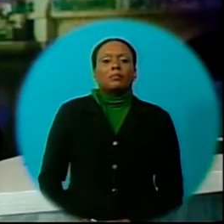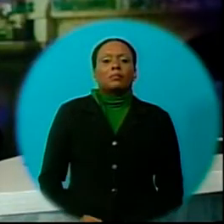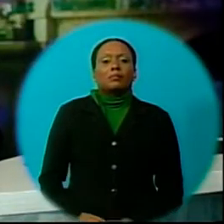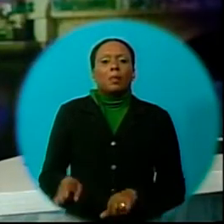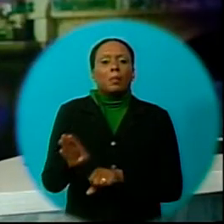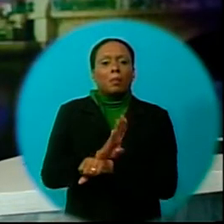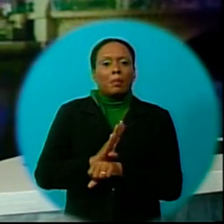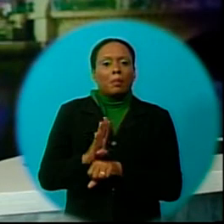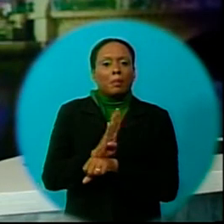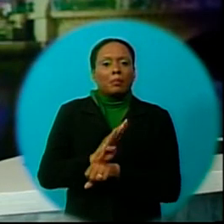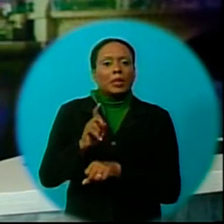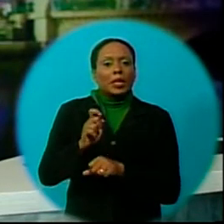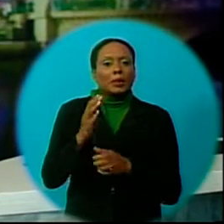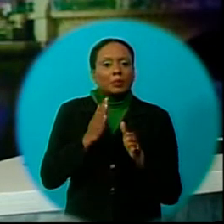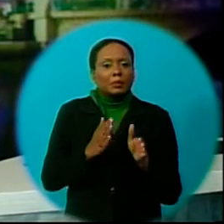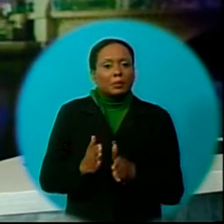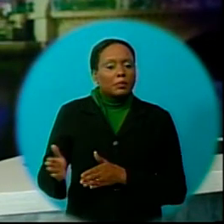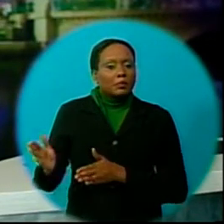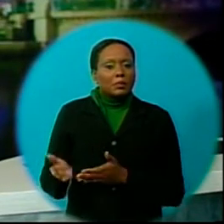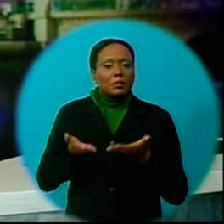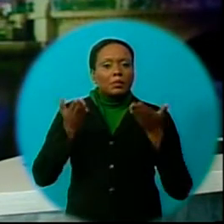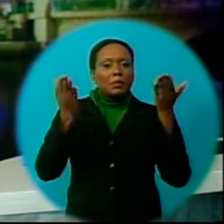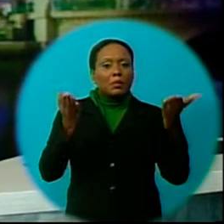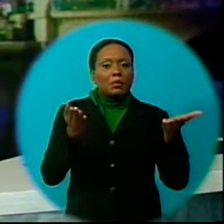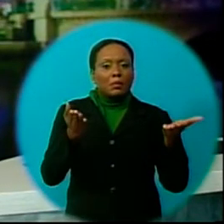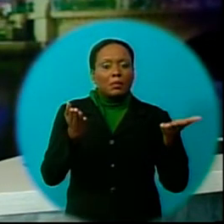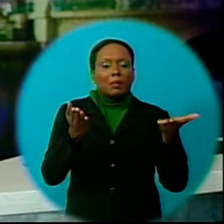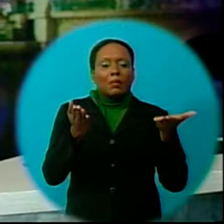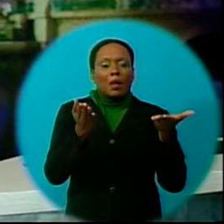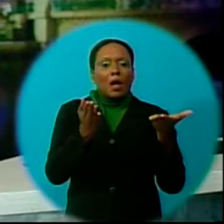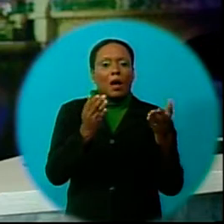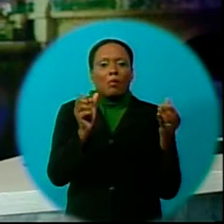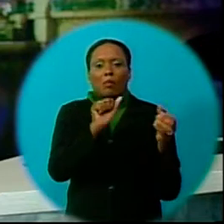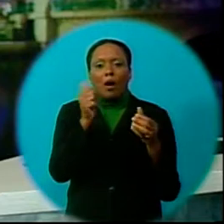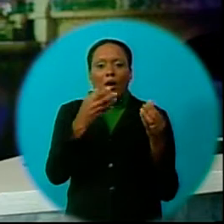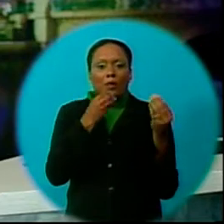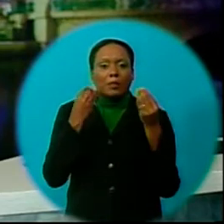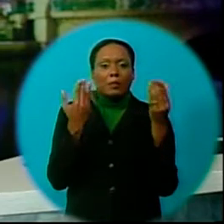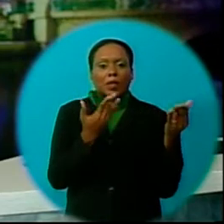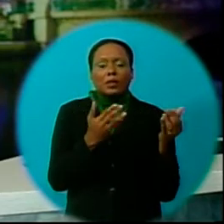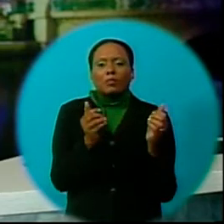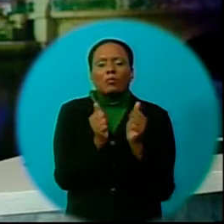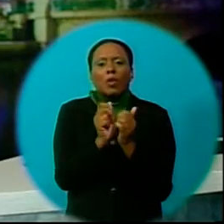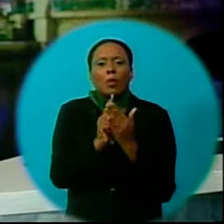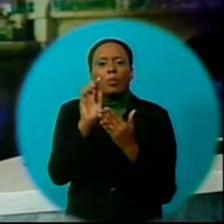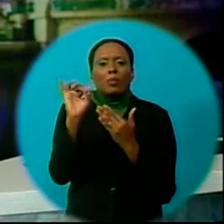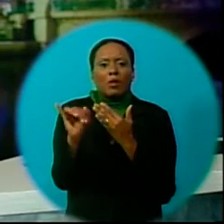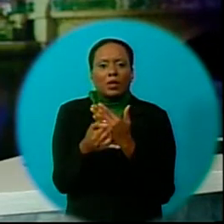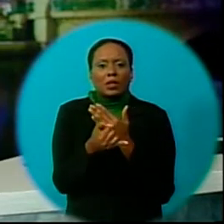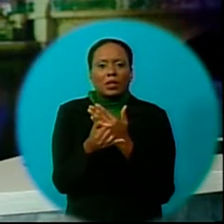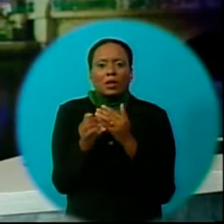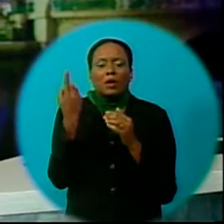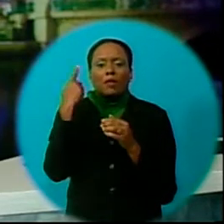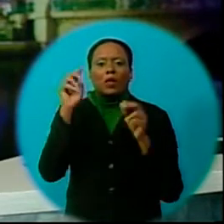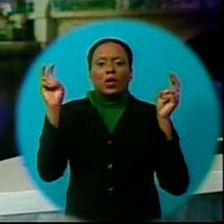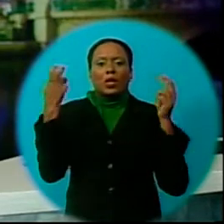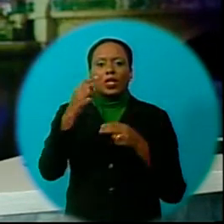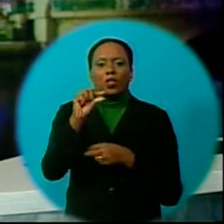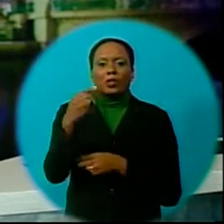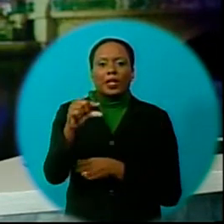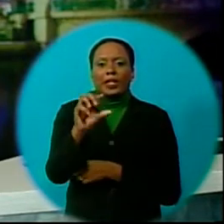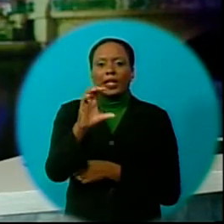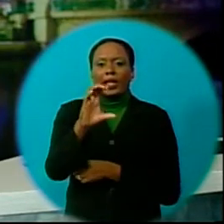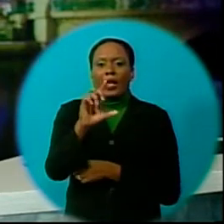Barbados has been asked to prepare and present its portfolio of projects for support through the Green Climate Fund.